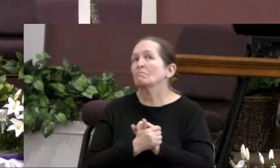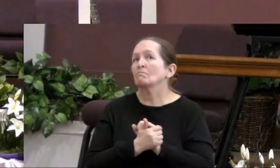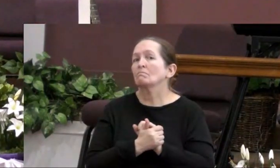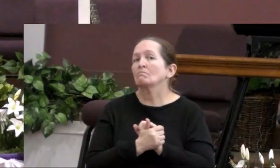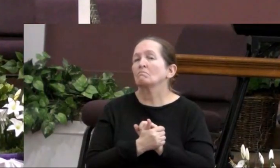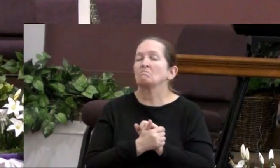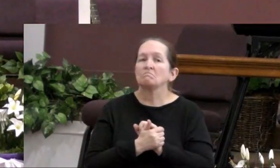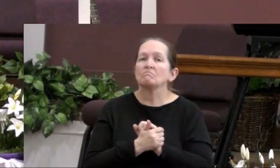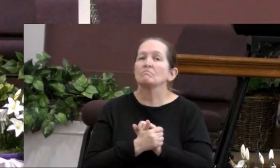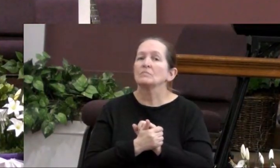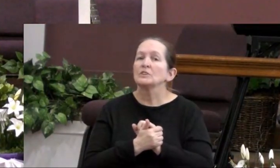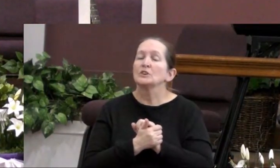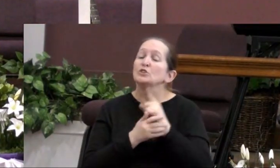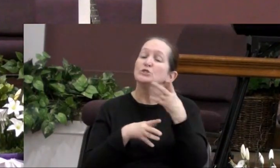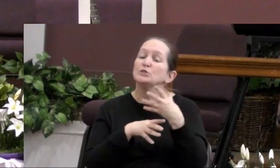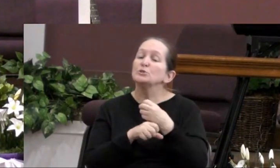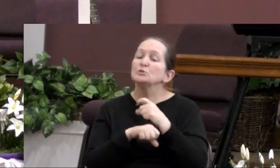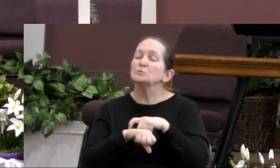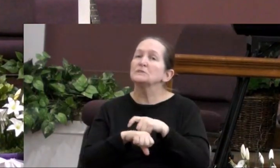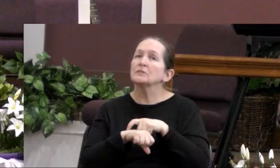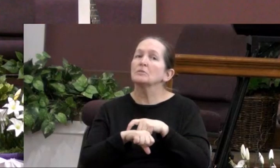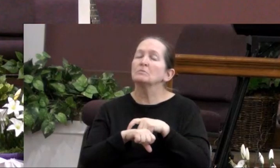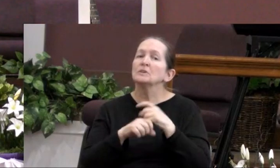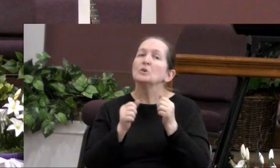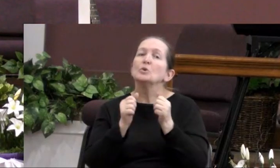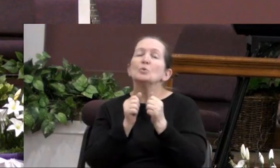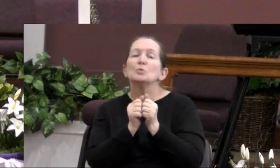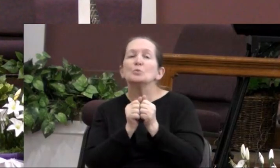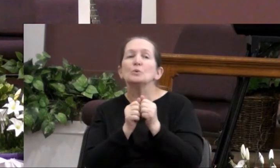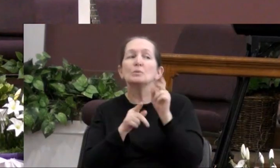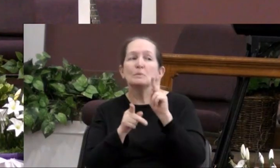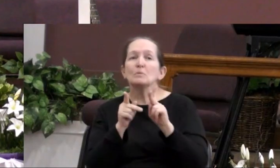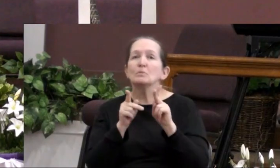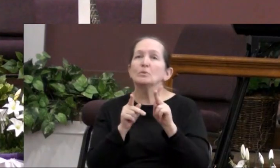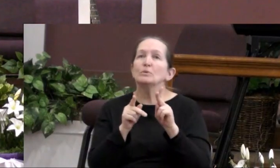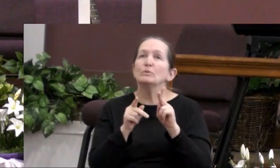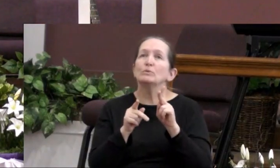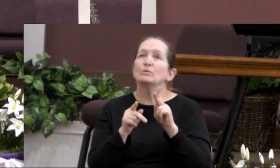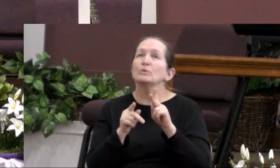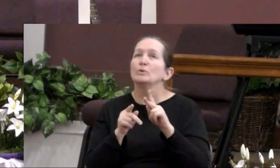Well, you spend time with people who have.